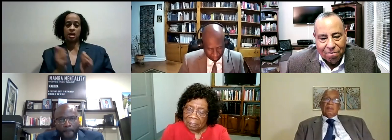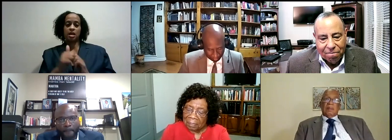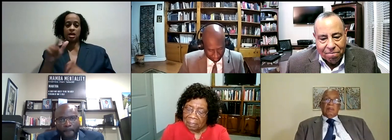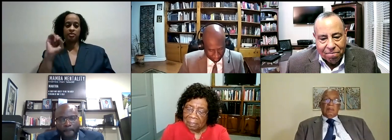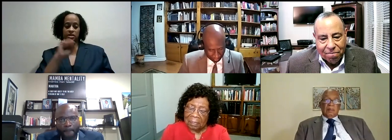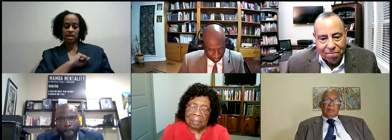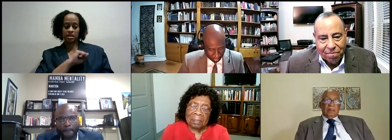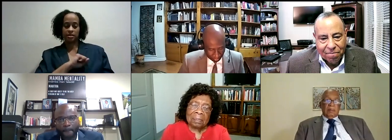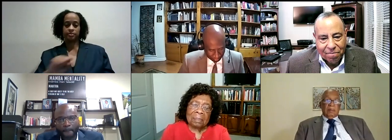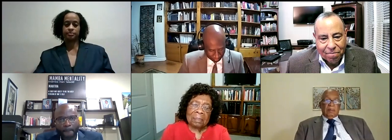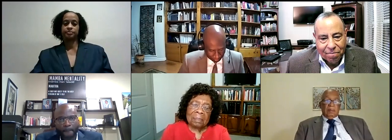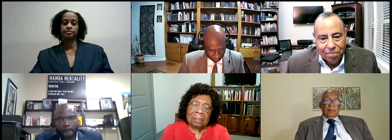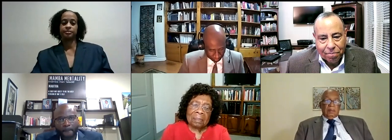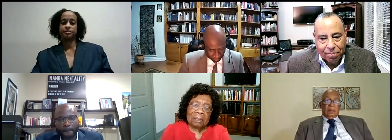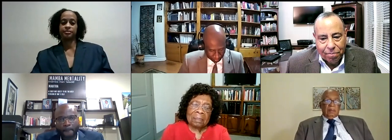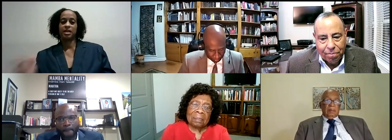Seth. Amen.